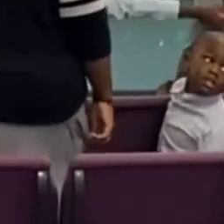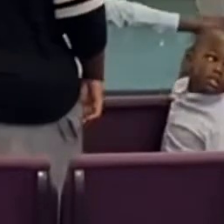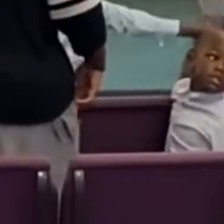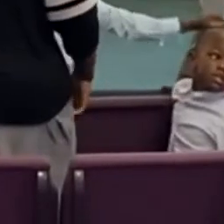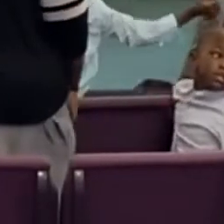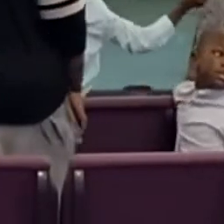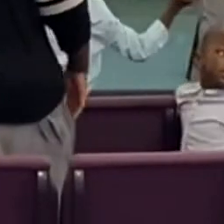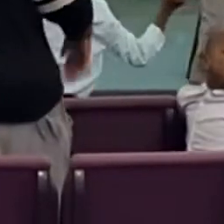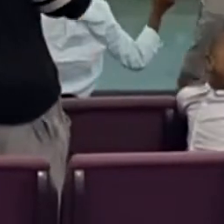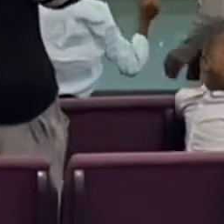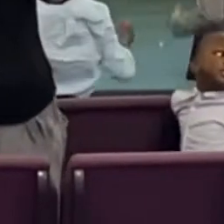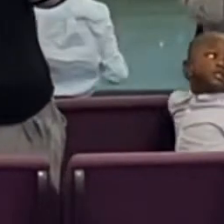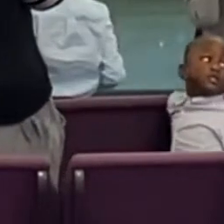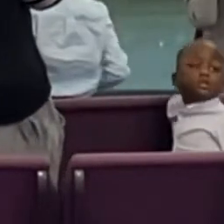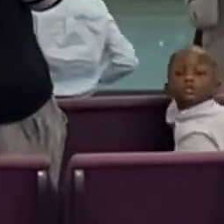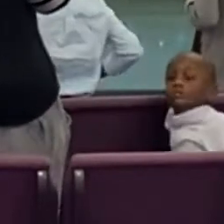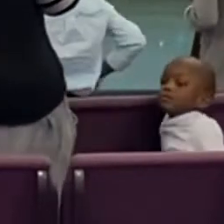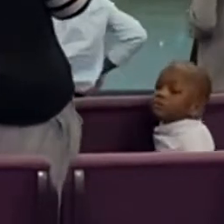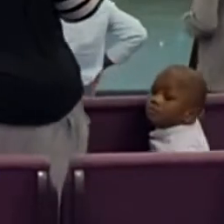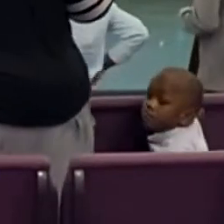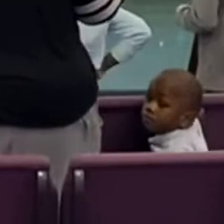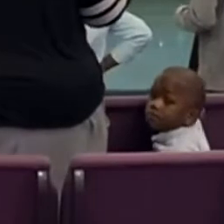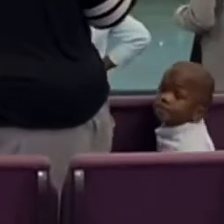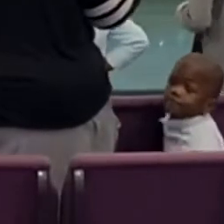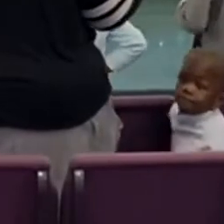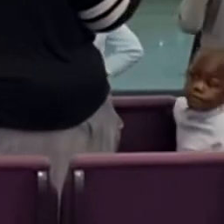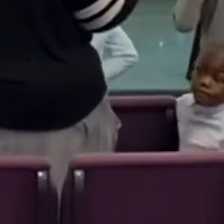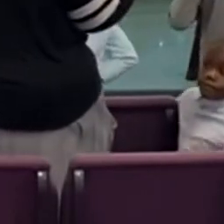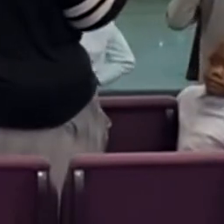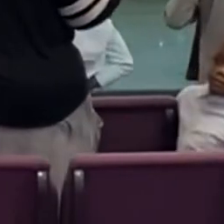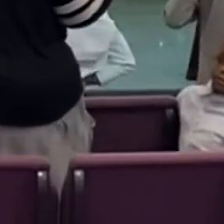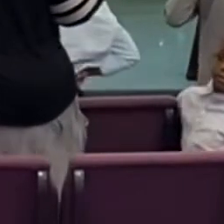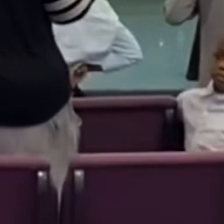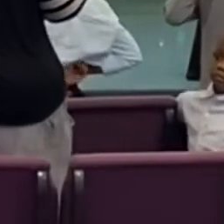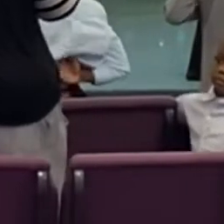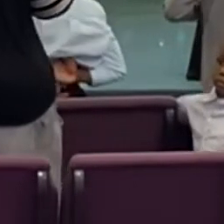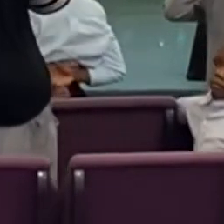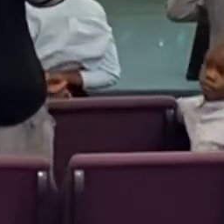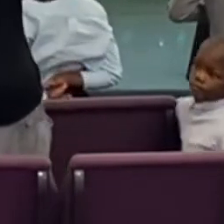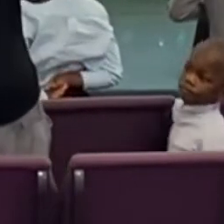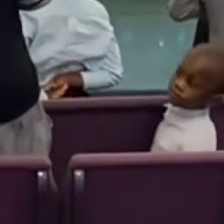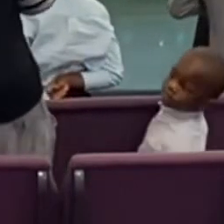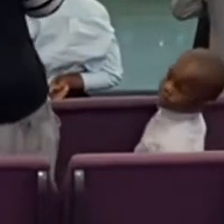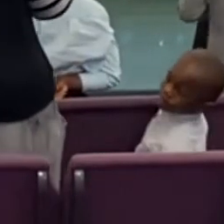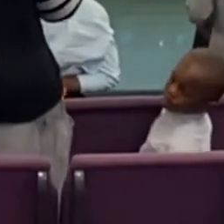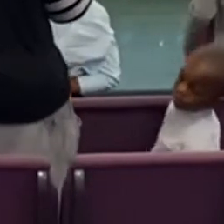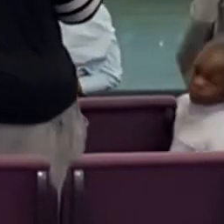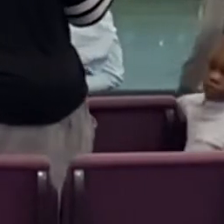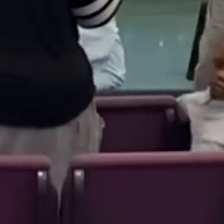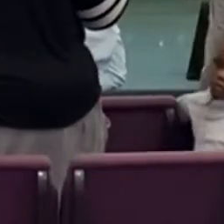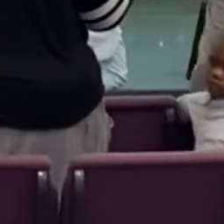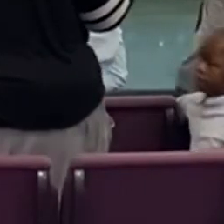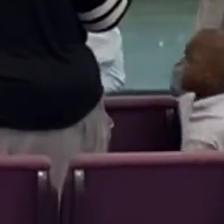Father. And that brings up worship and that brings up praise. So let's lift him up here right now.